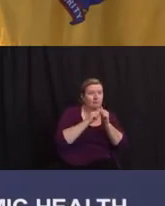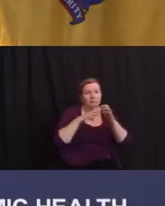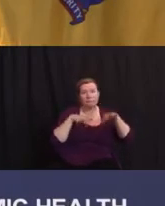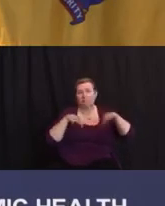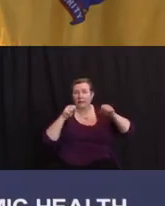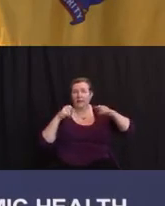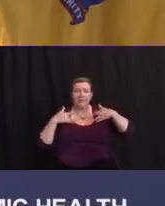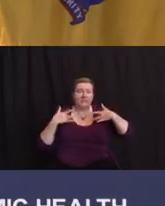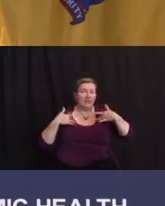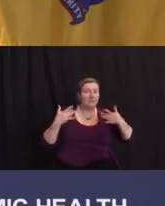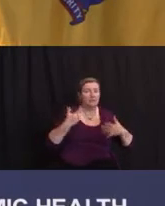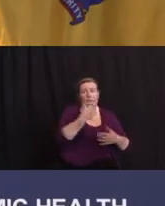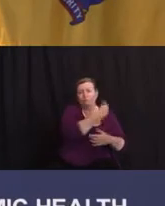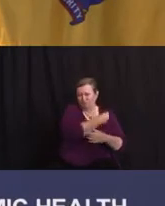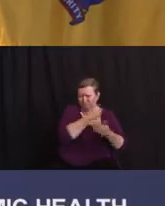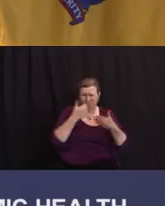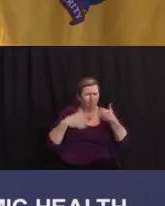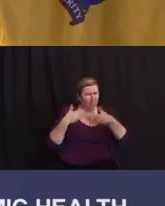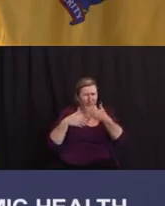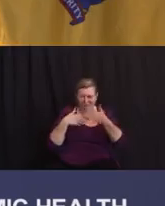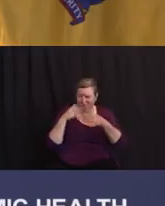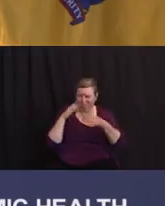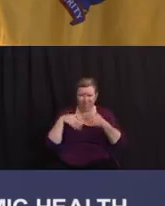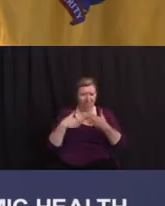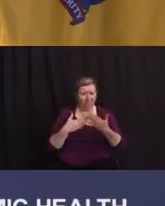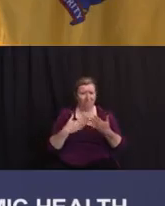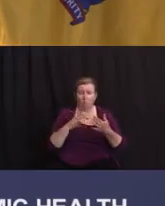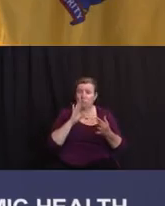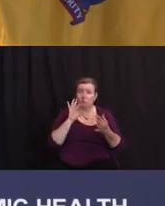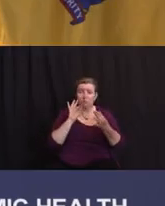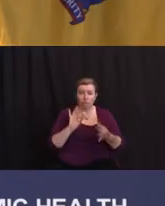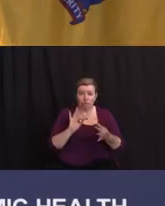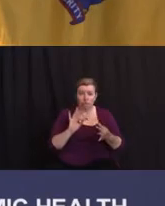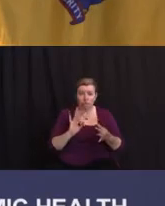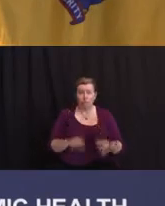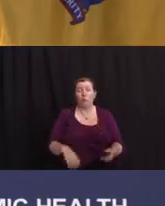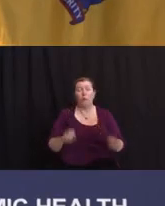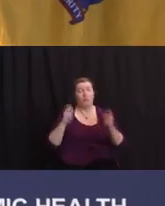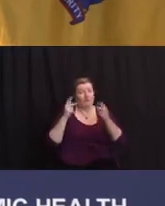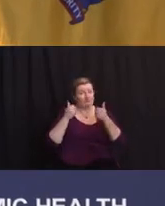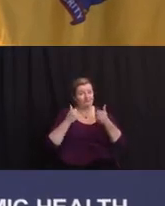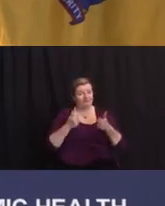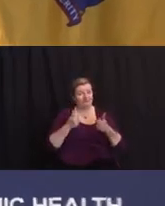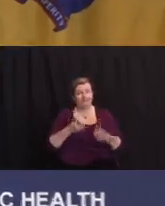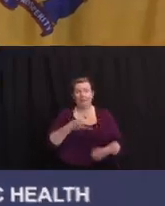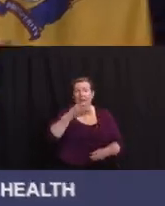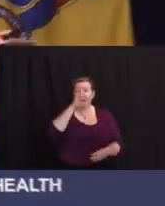continue to stay at it until we have this thing completely in the ground. Thank you all. God bless.